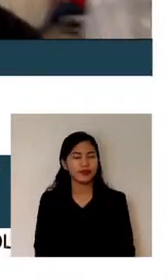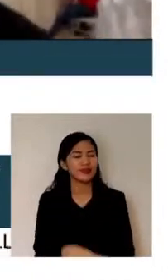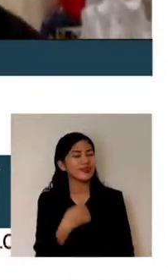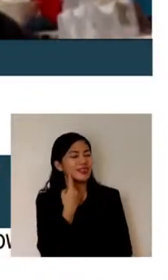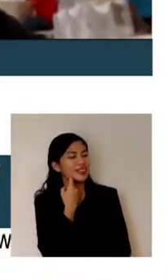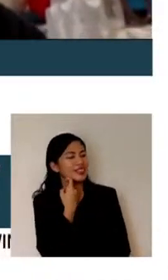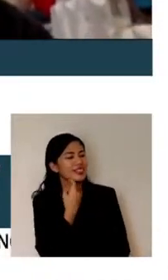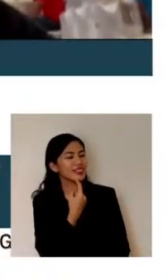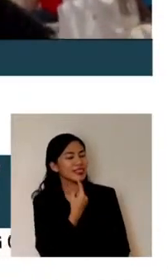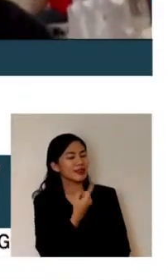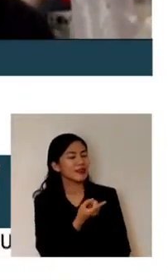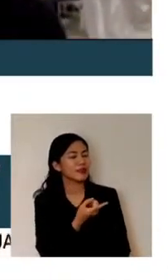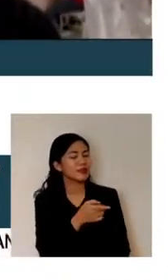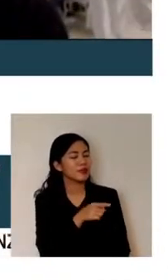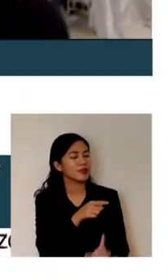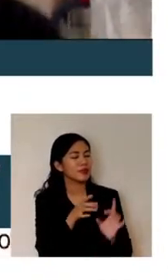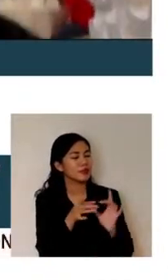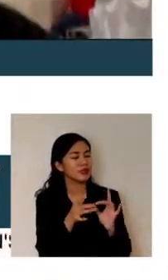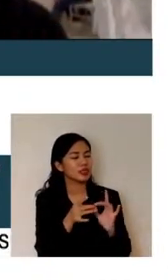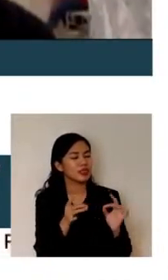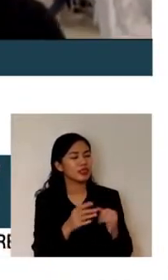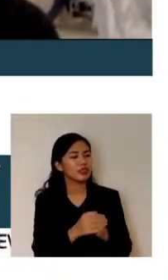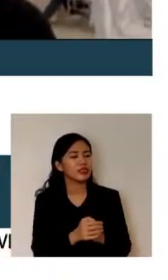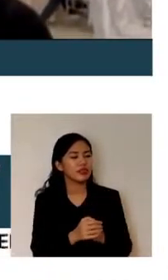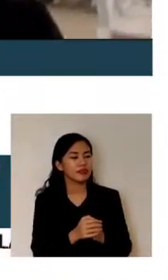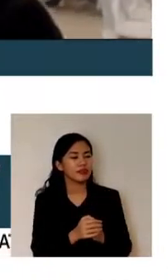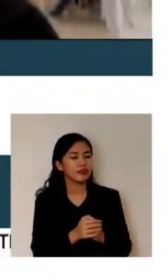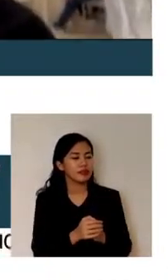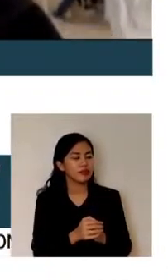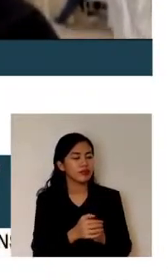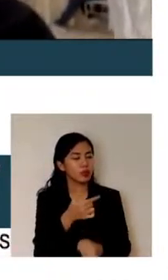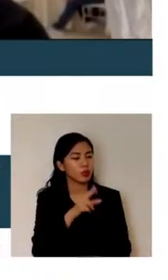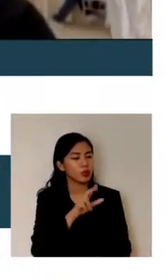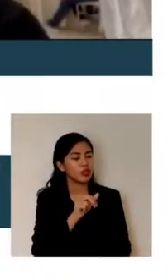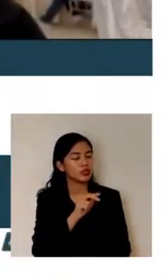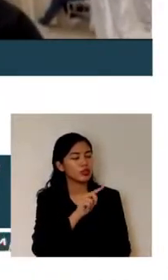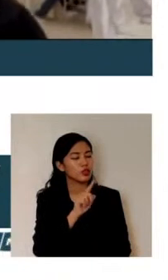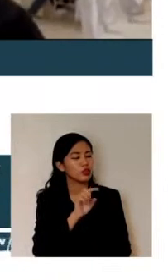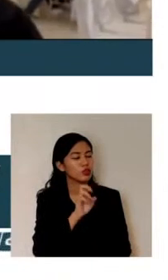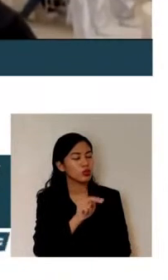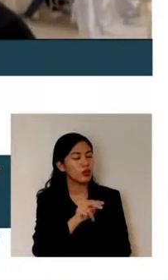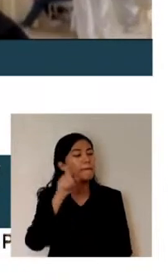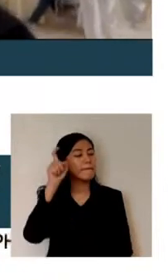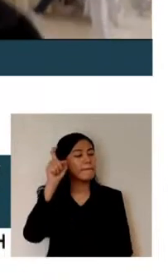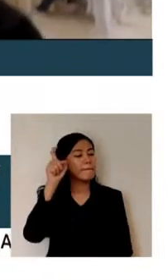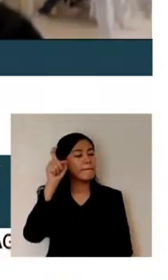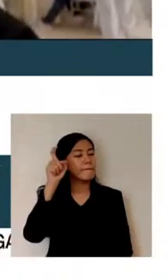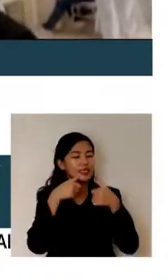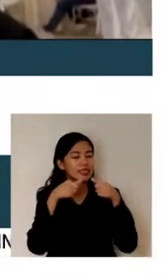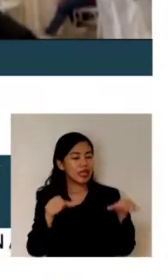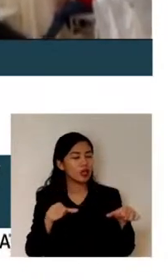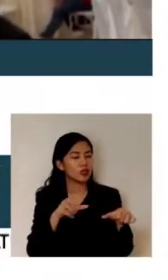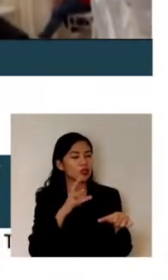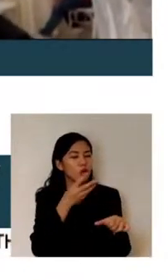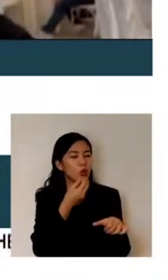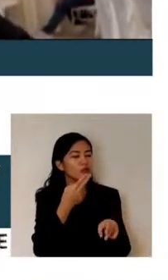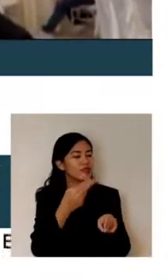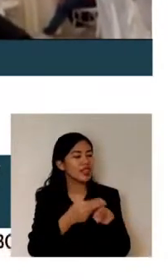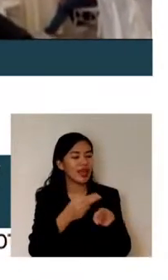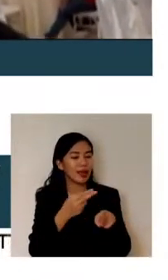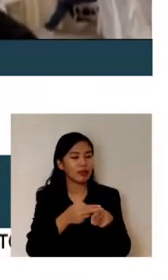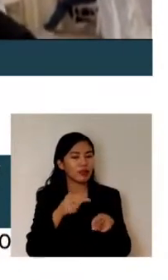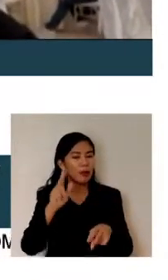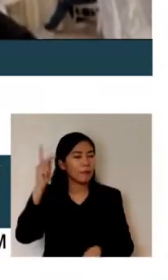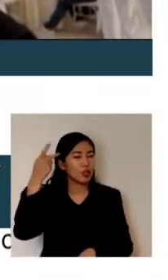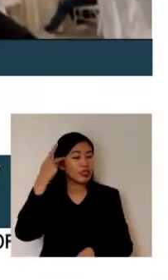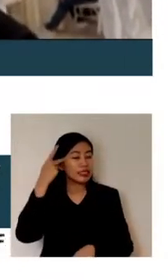that Commissioner Guanzon should reveal the identity of this influential politician.